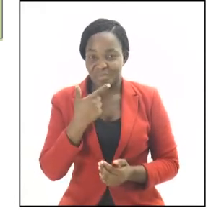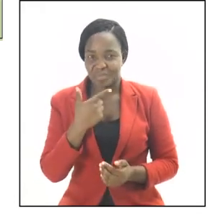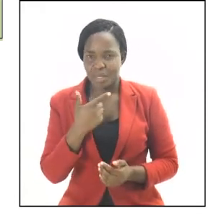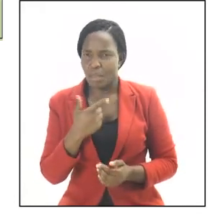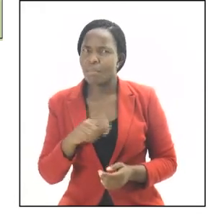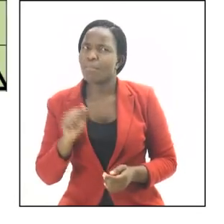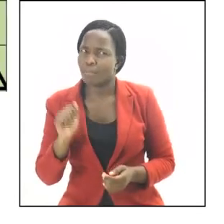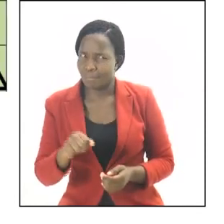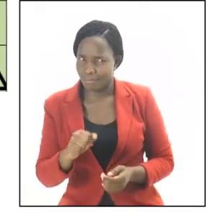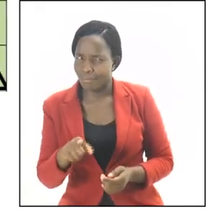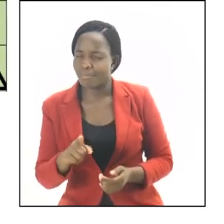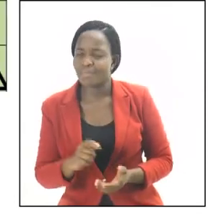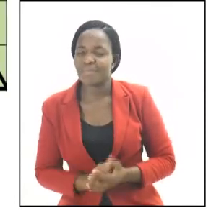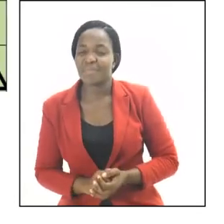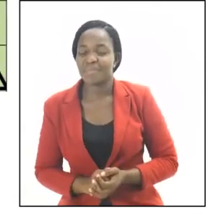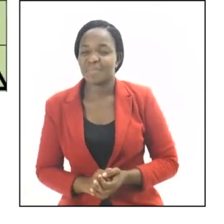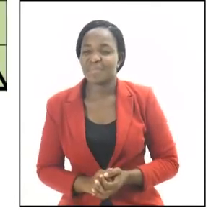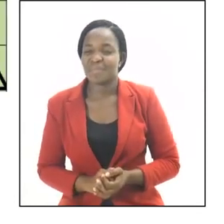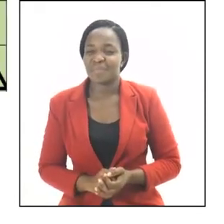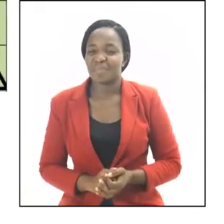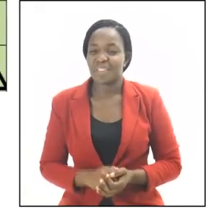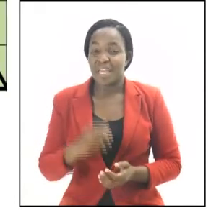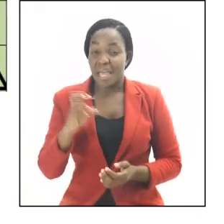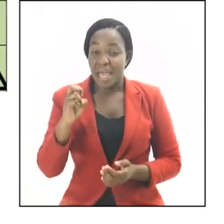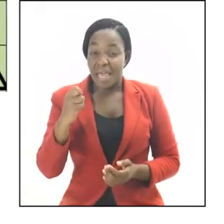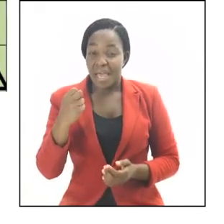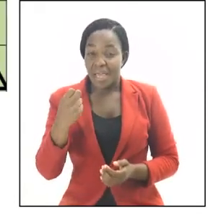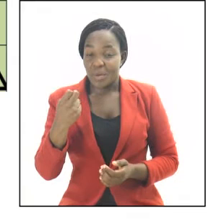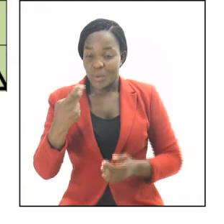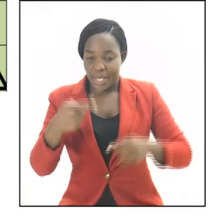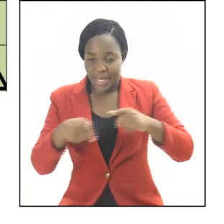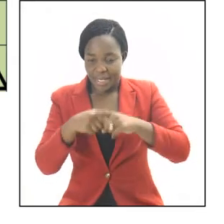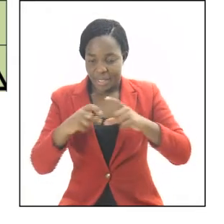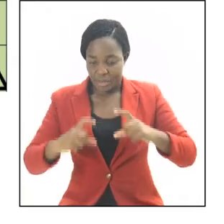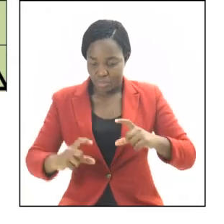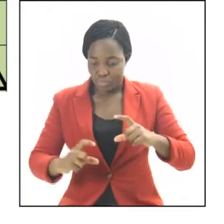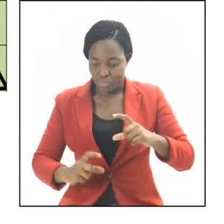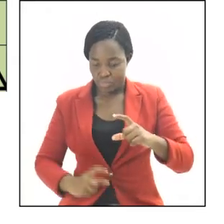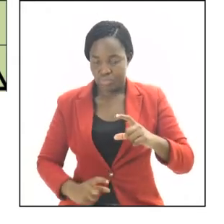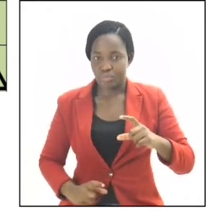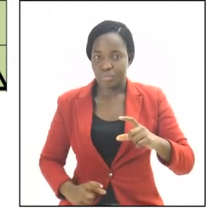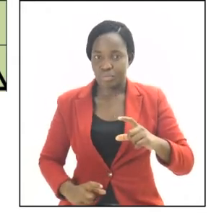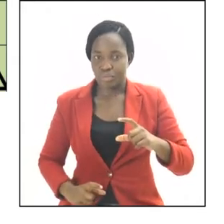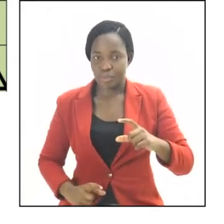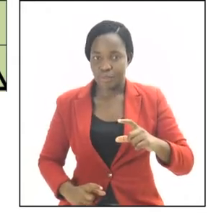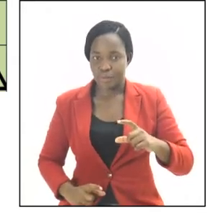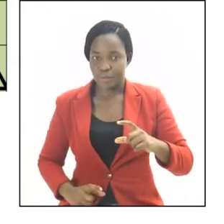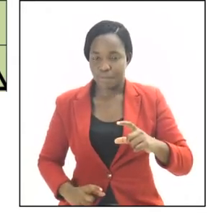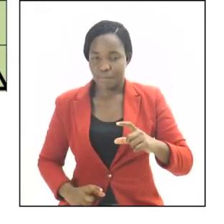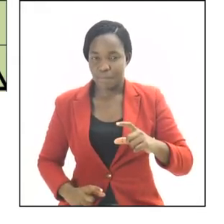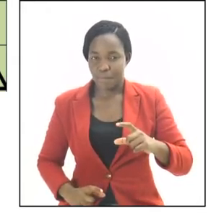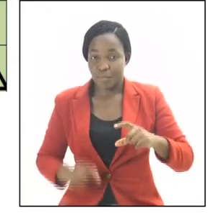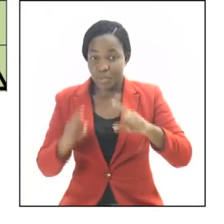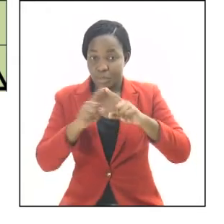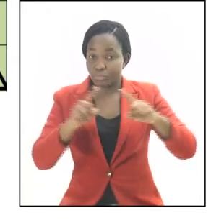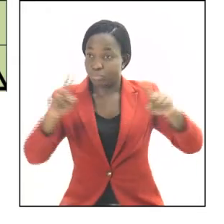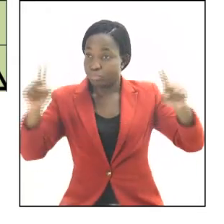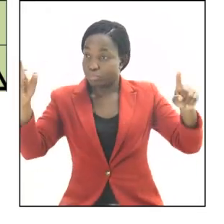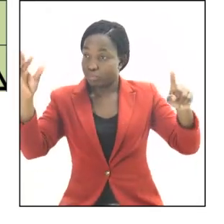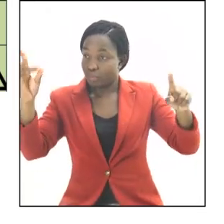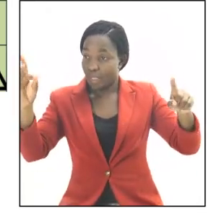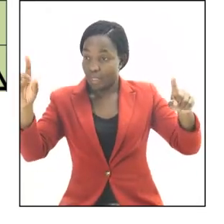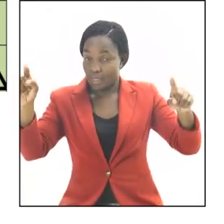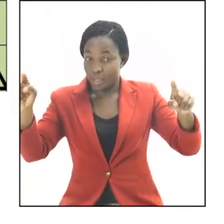That's right. Let's add 2 more rows. So you will each draw a rectangle with 8 blocks in a